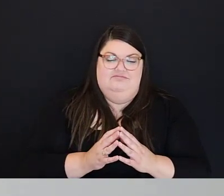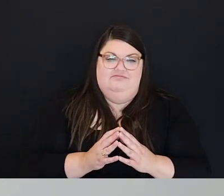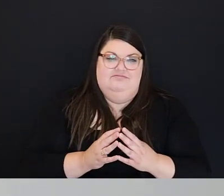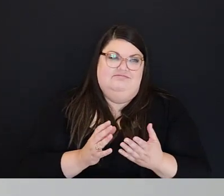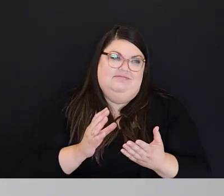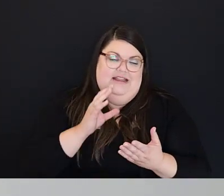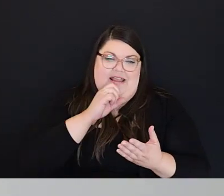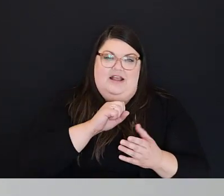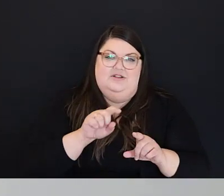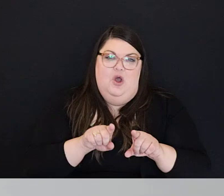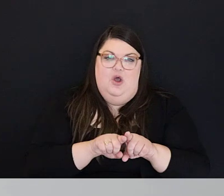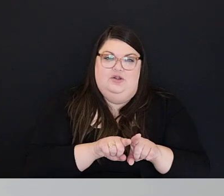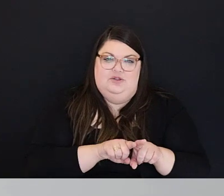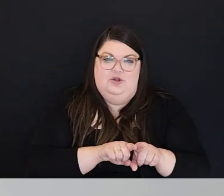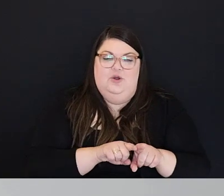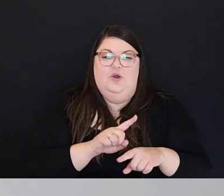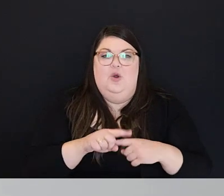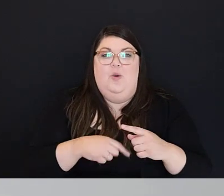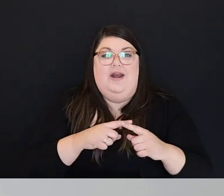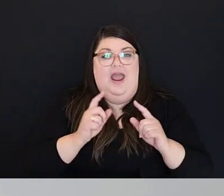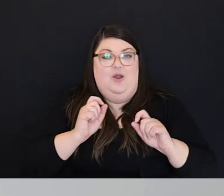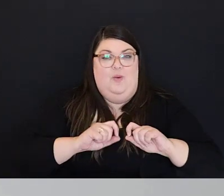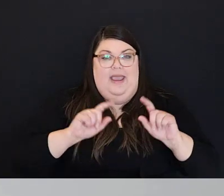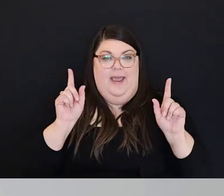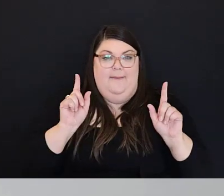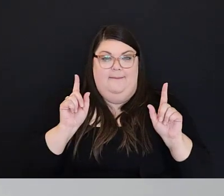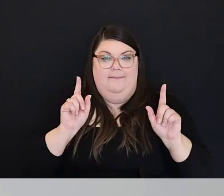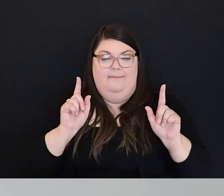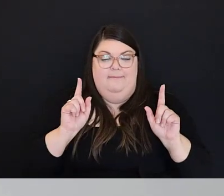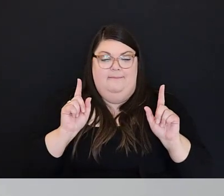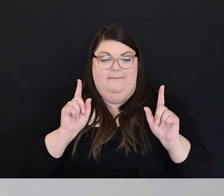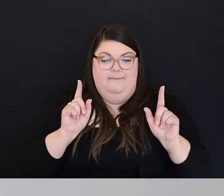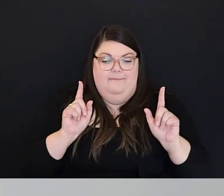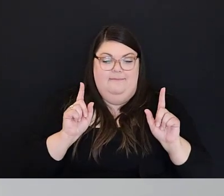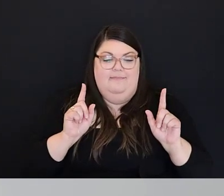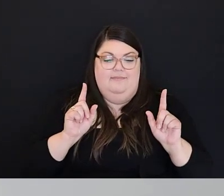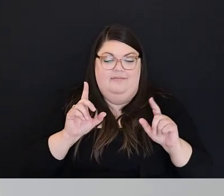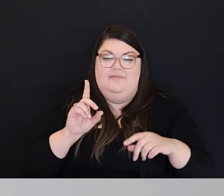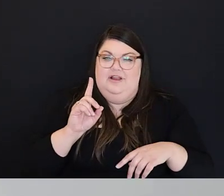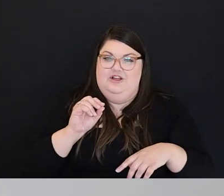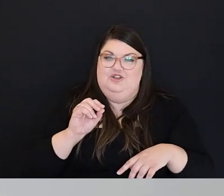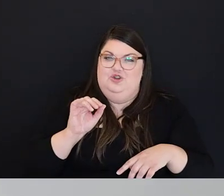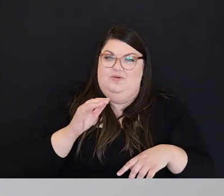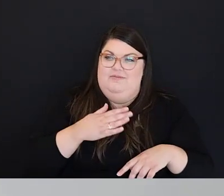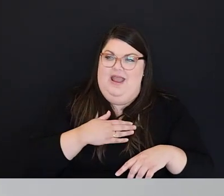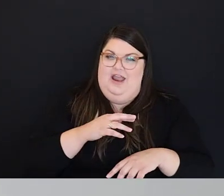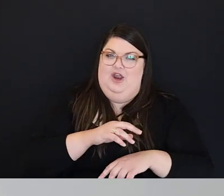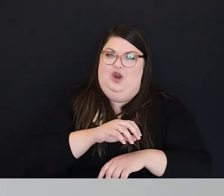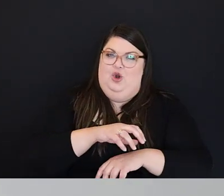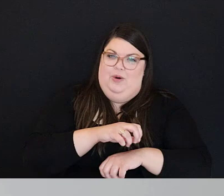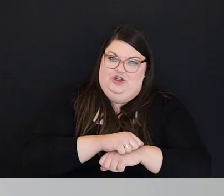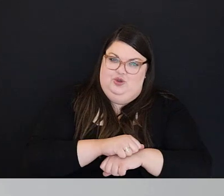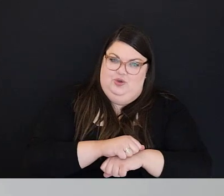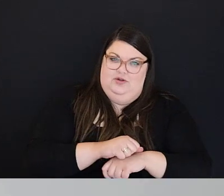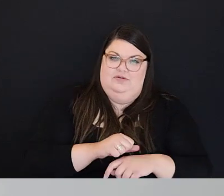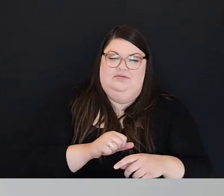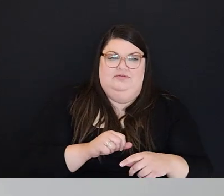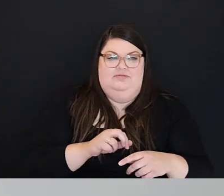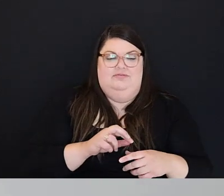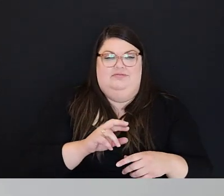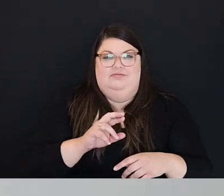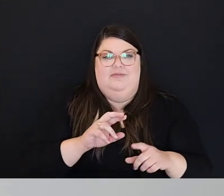I guess also like when I wake up, I do like my rituals. I tend to my chickens. I